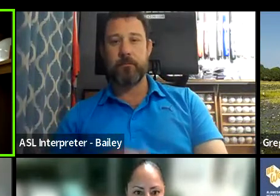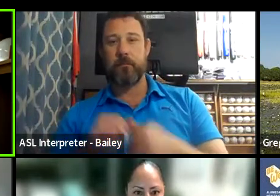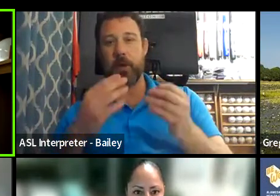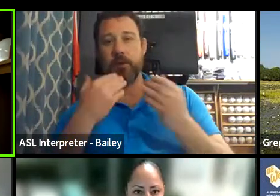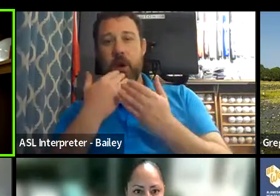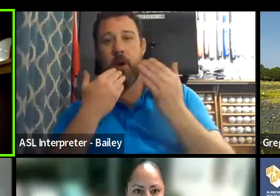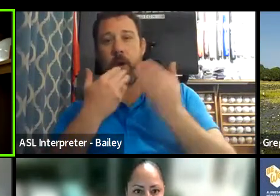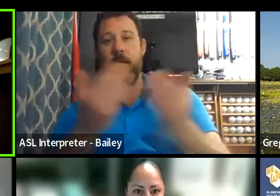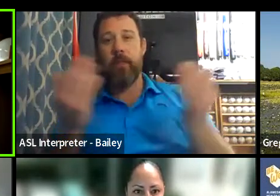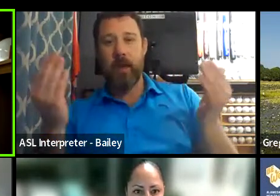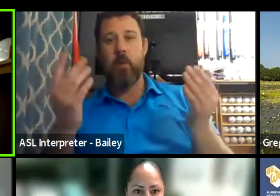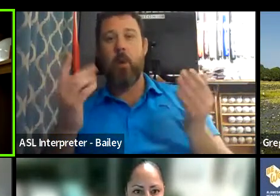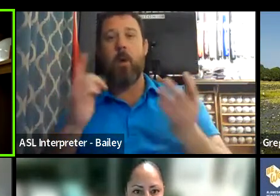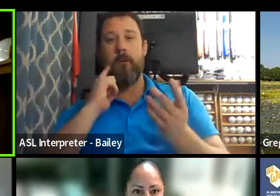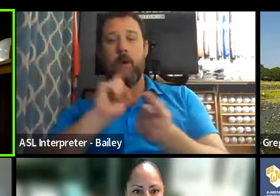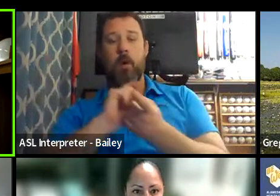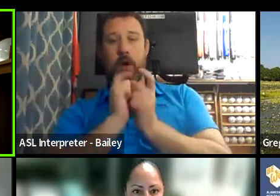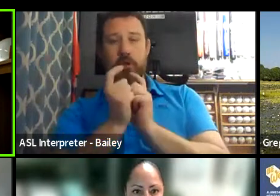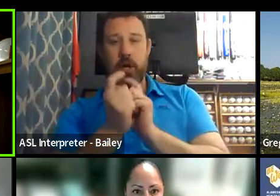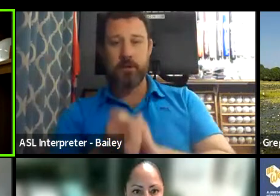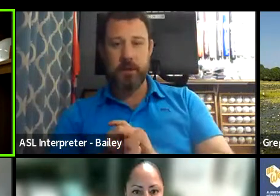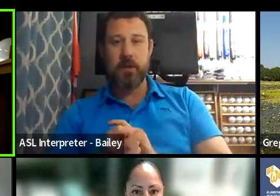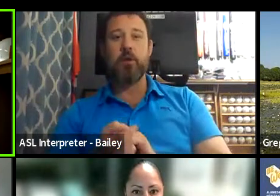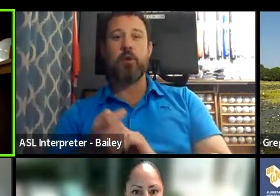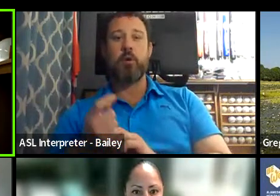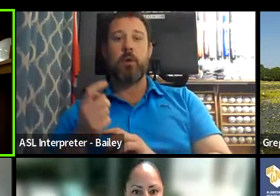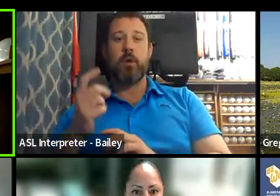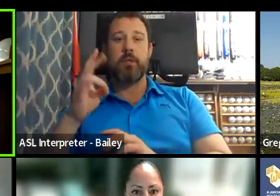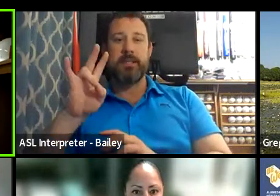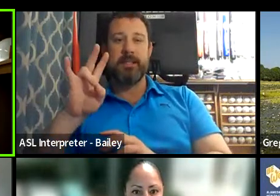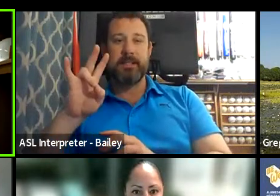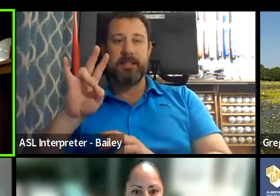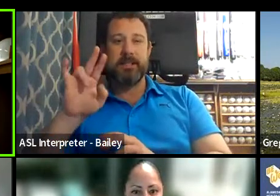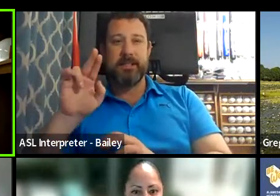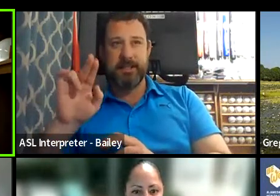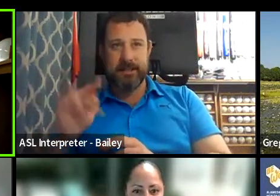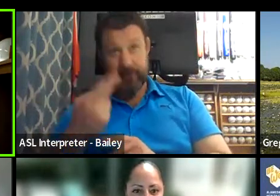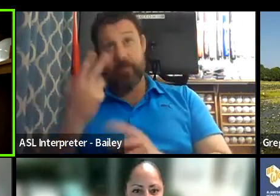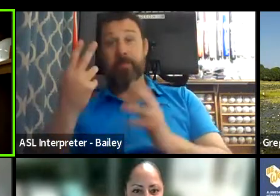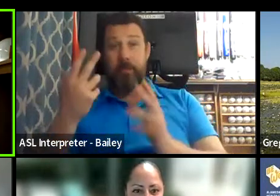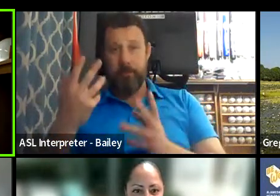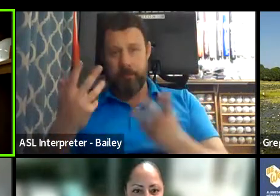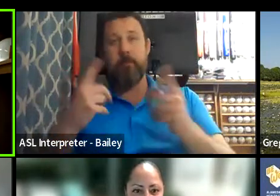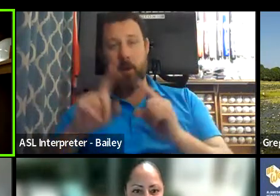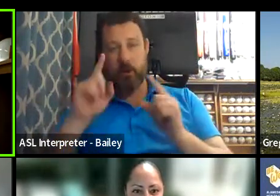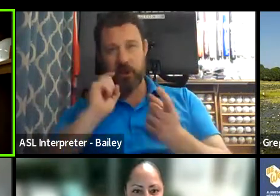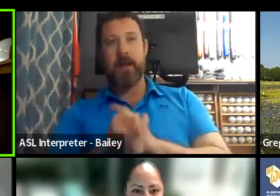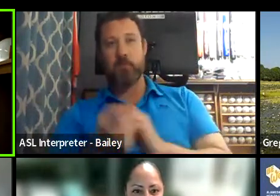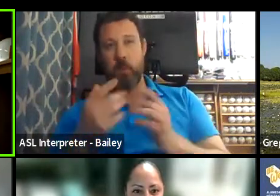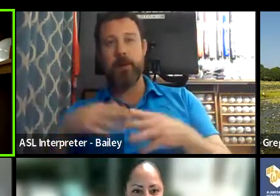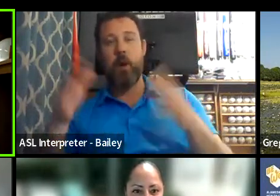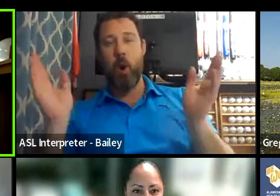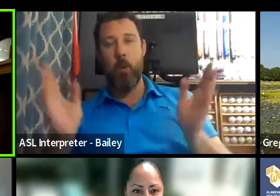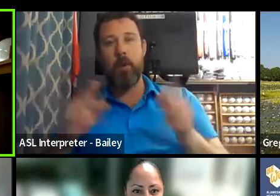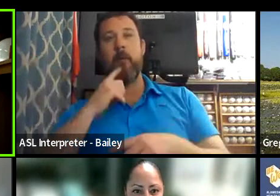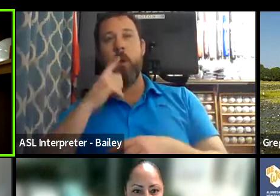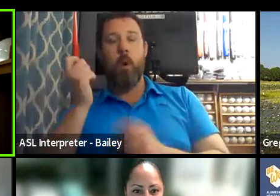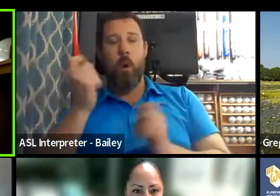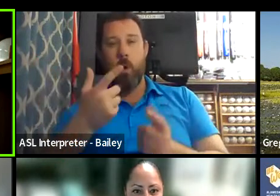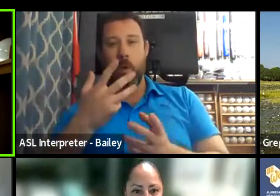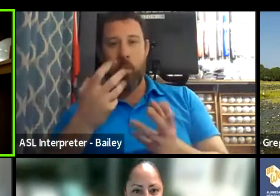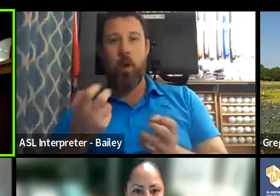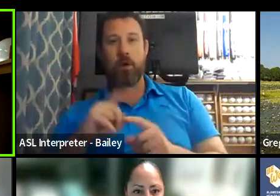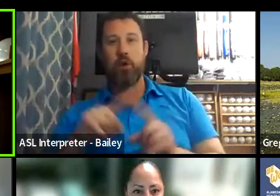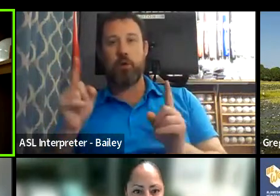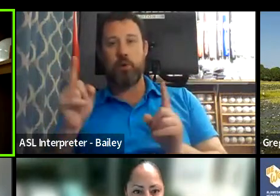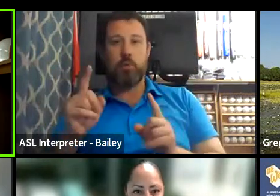you all for adjusting to the 7th. I know this was a big change, but we wanted to keep open for those of you who want to, do